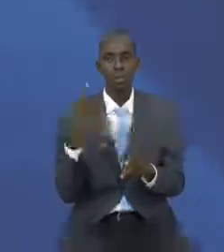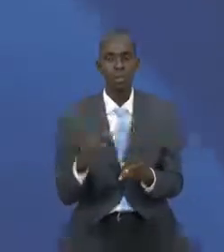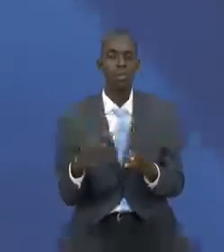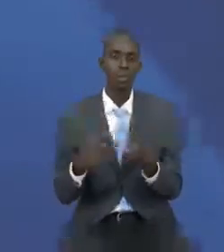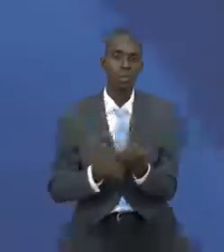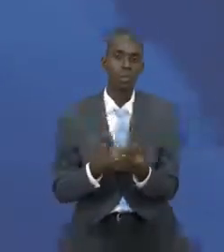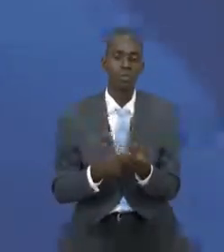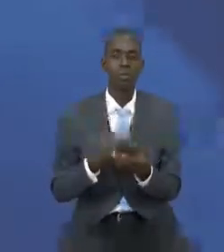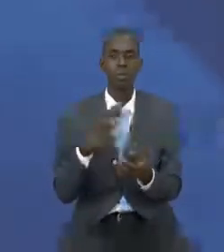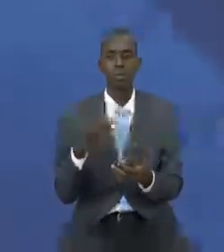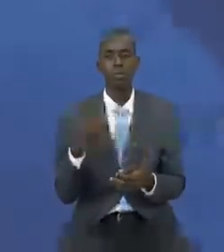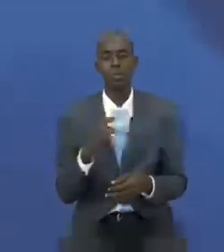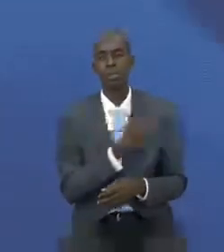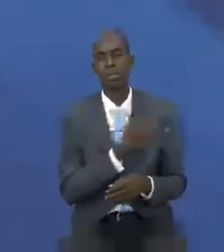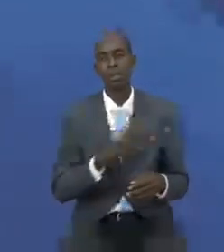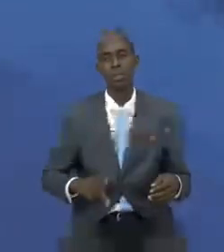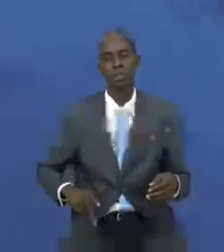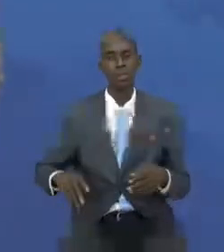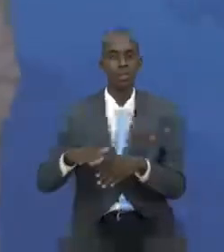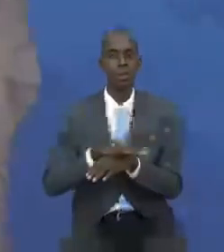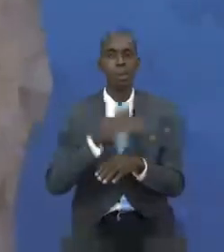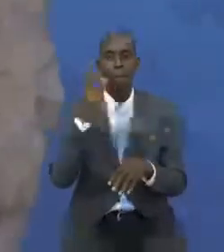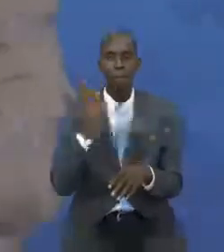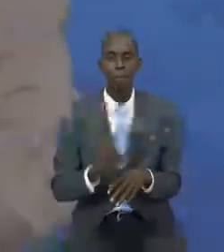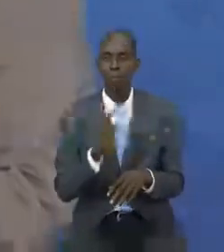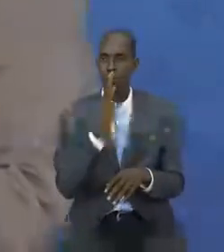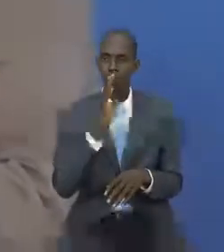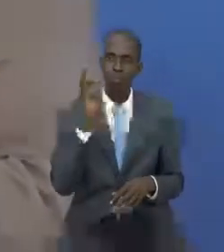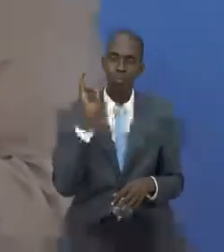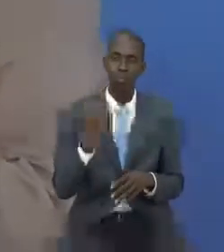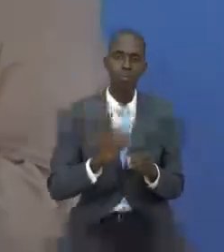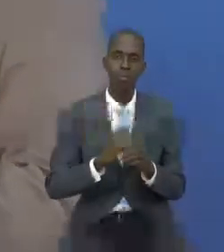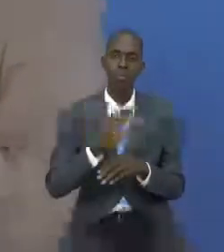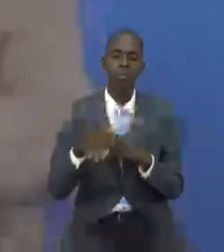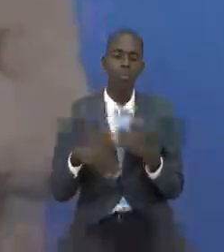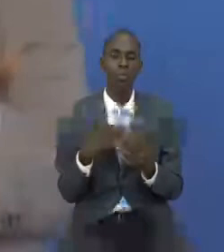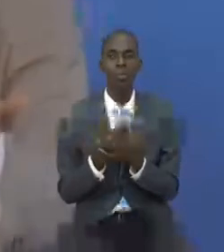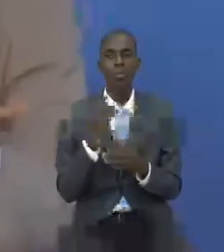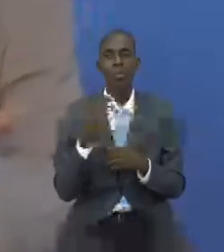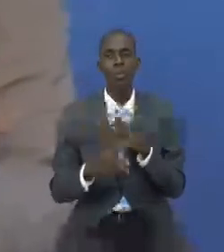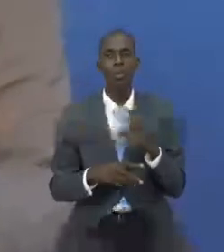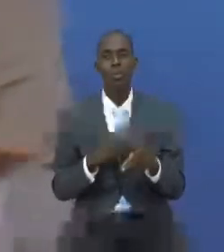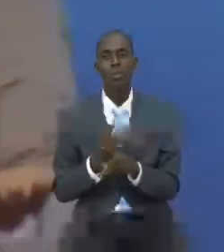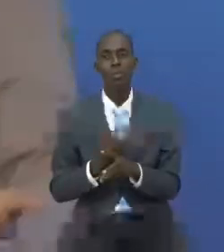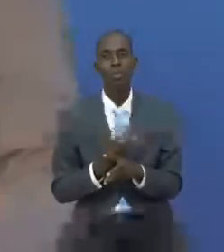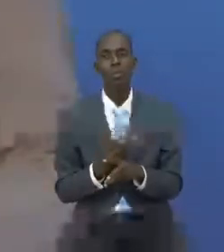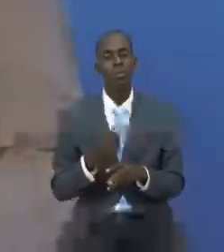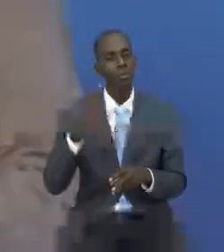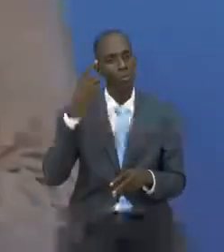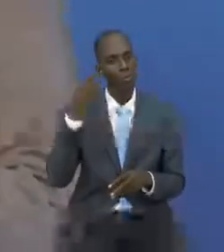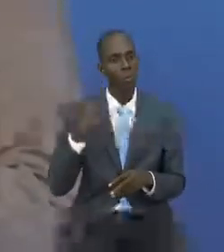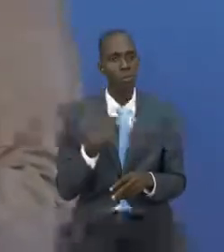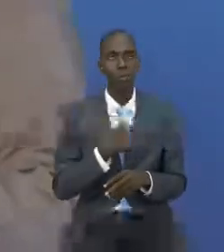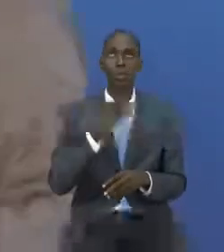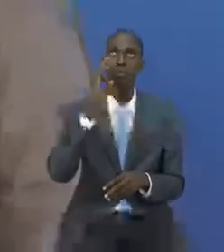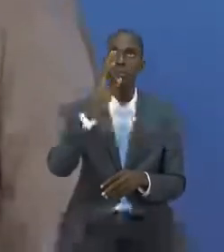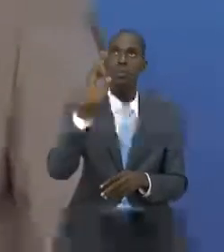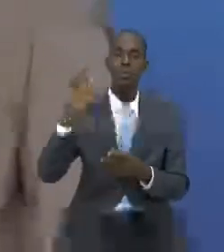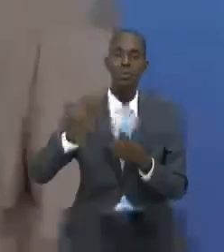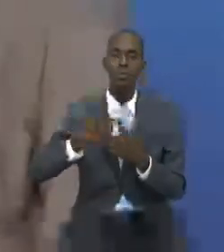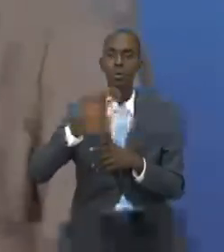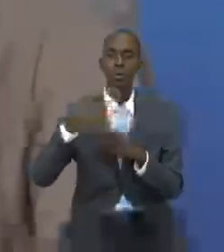the kingdom must be preached in all the world for a witness unto all nations,